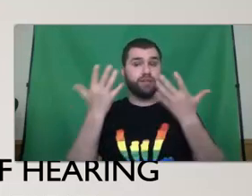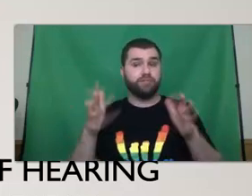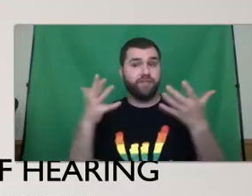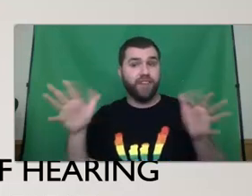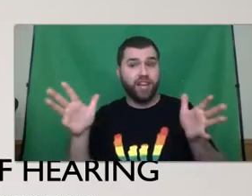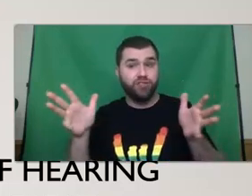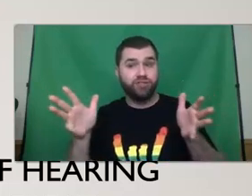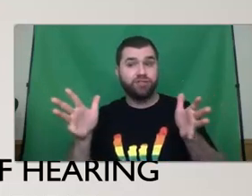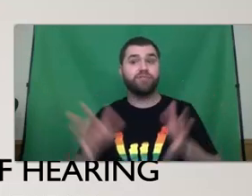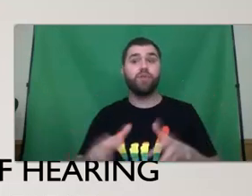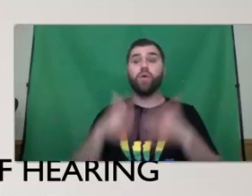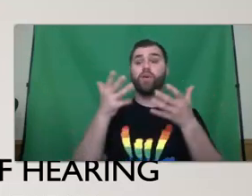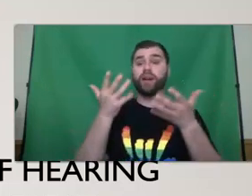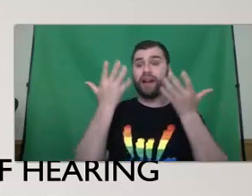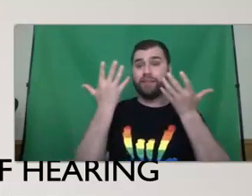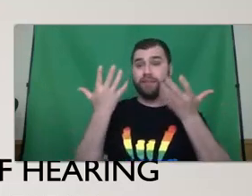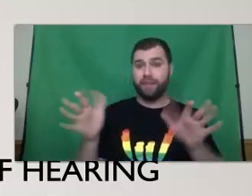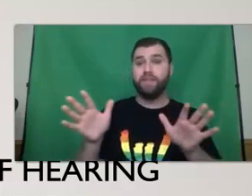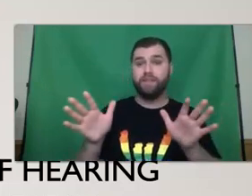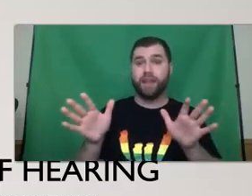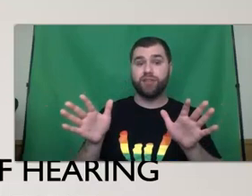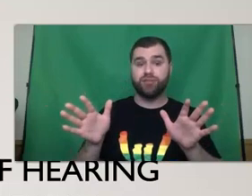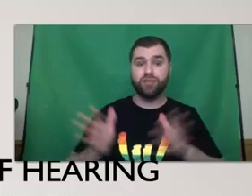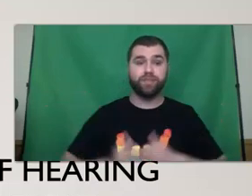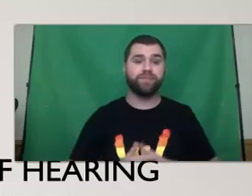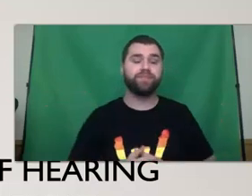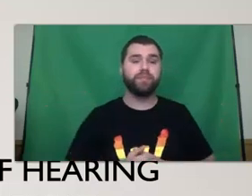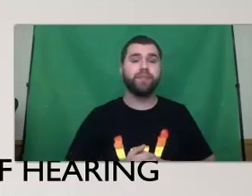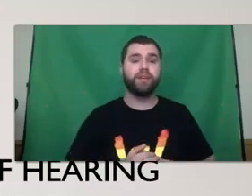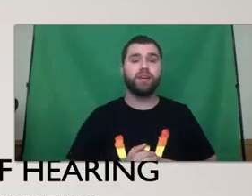it finish or one time finish.